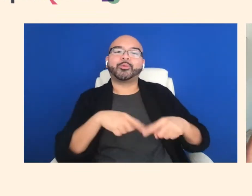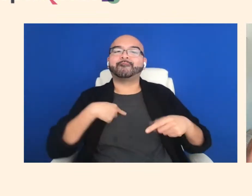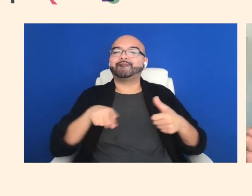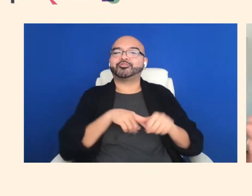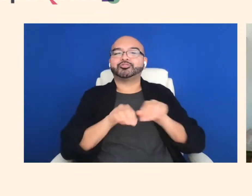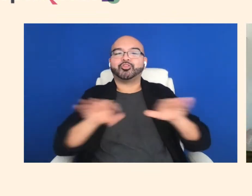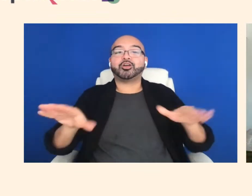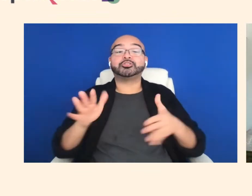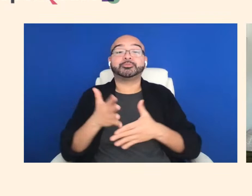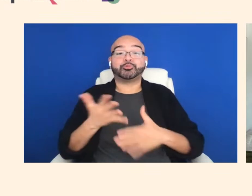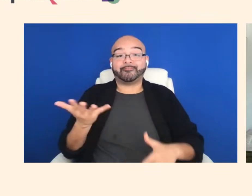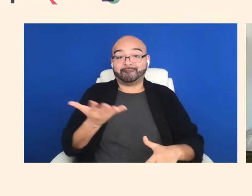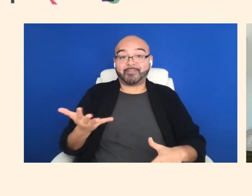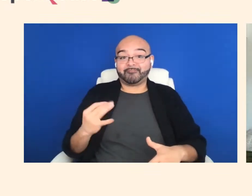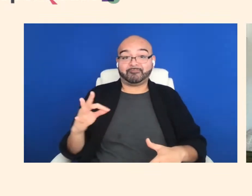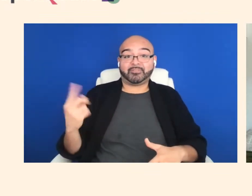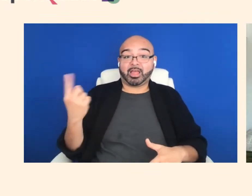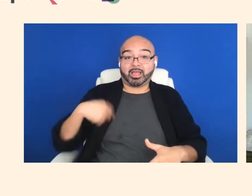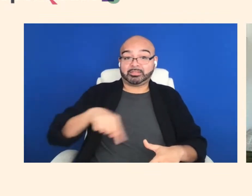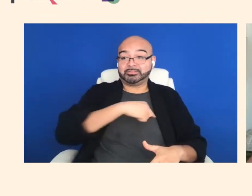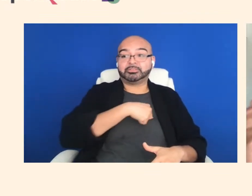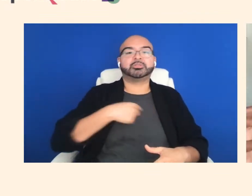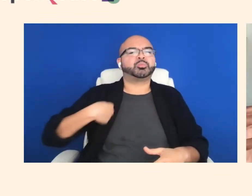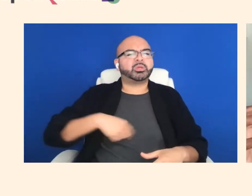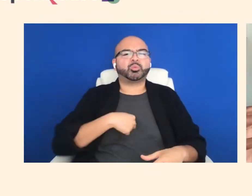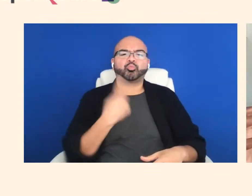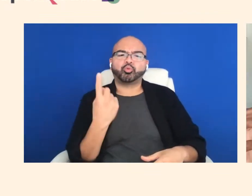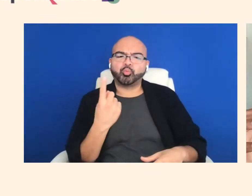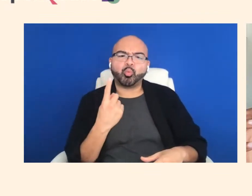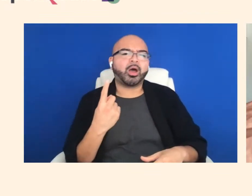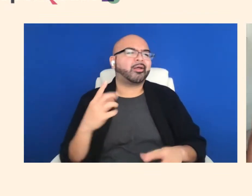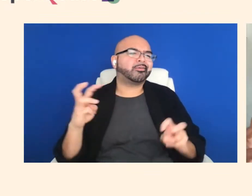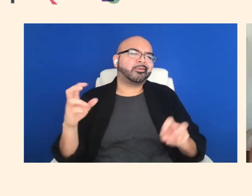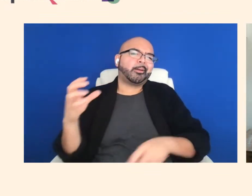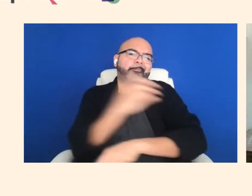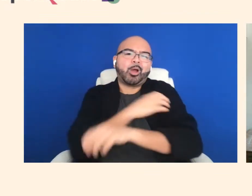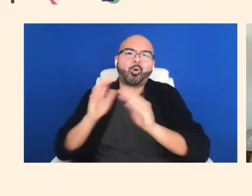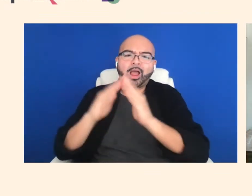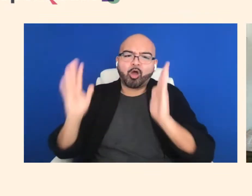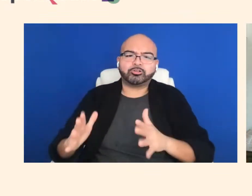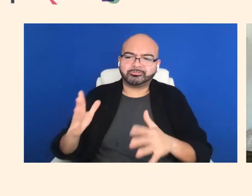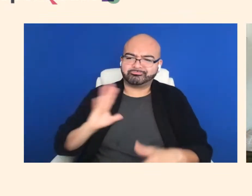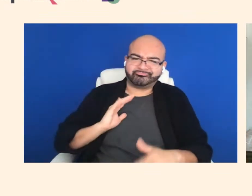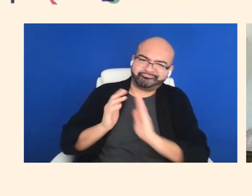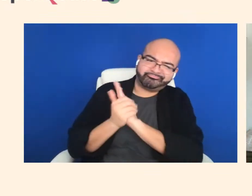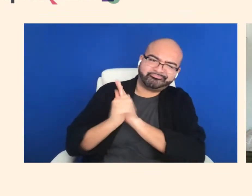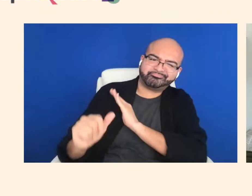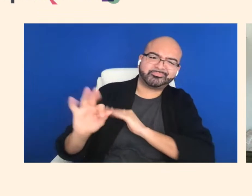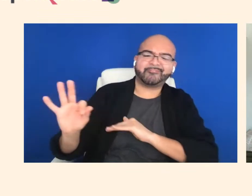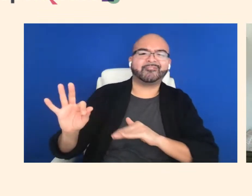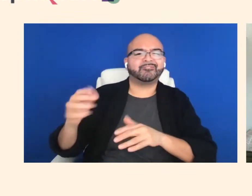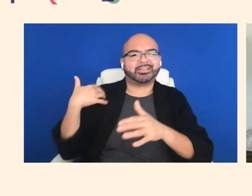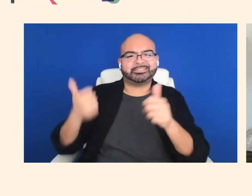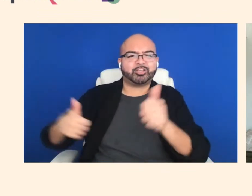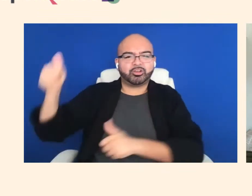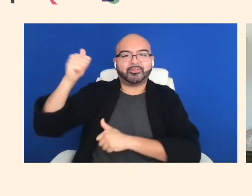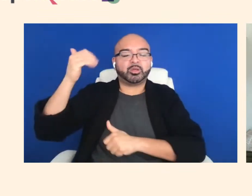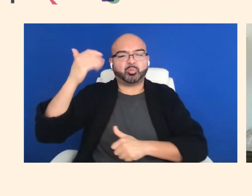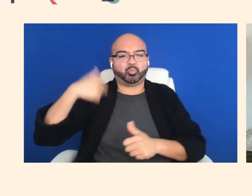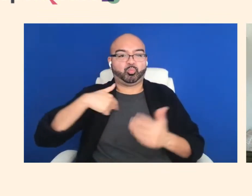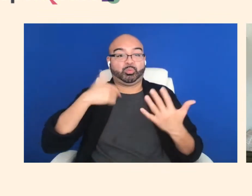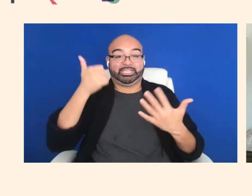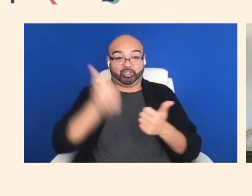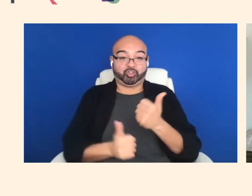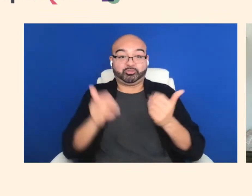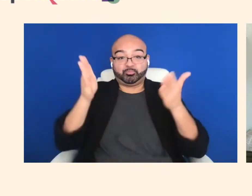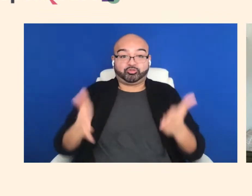we were one powerhouse of an executive, because we all had a fragment of what a whole leader needed. And that is a